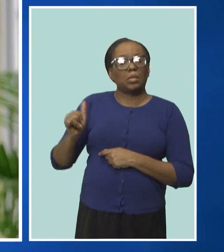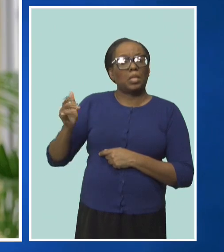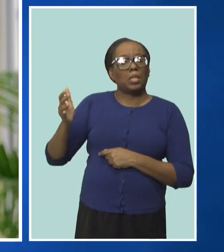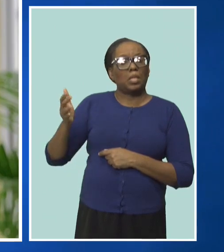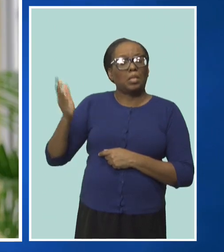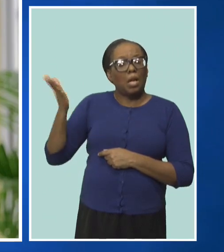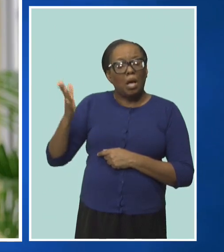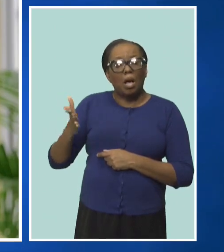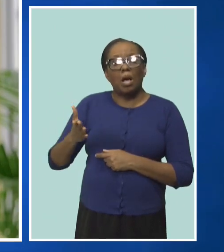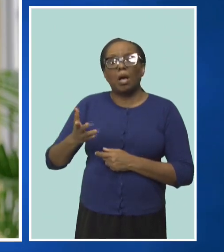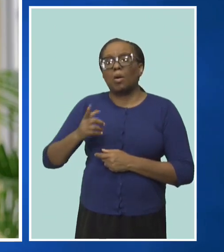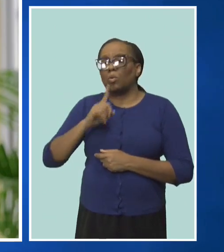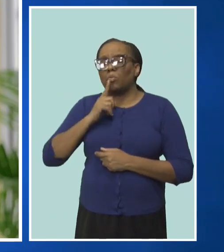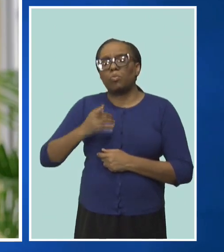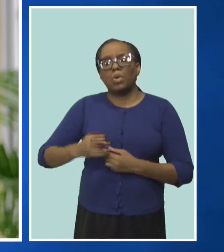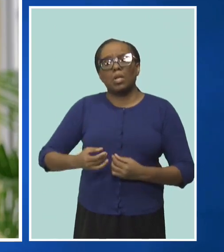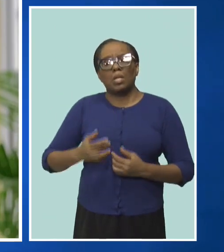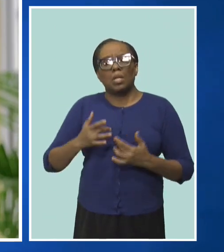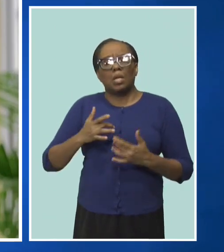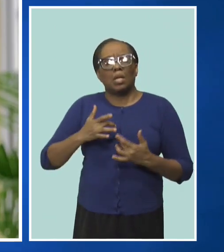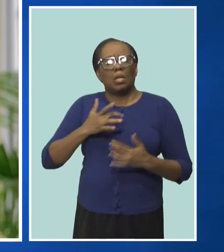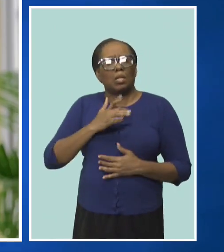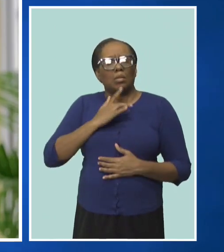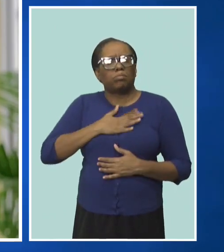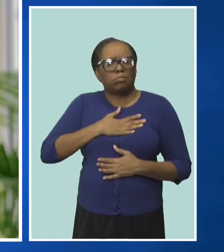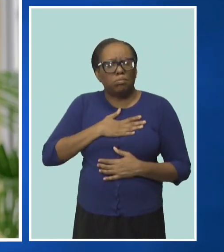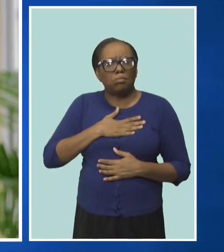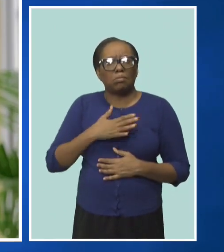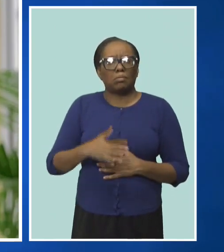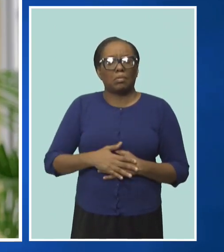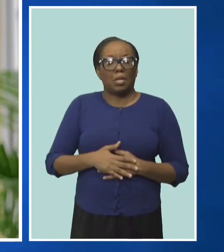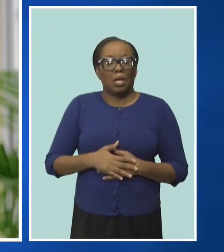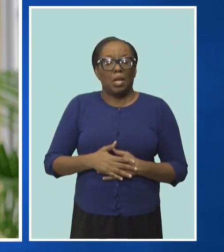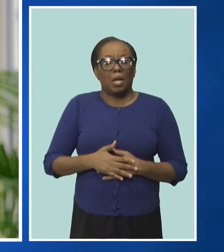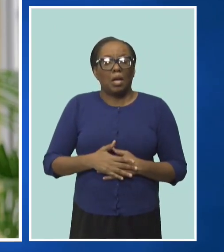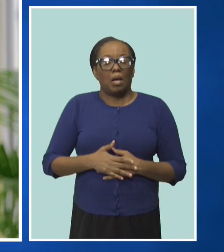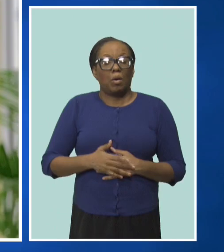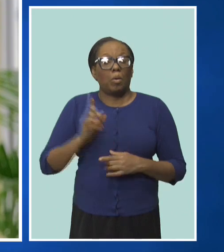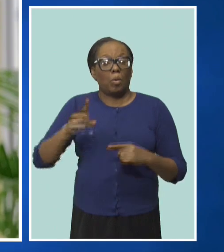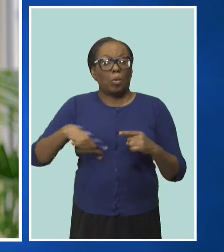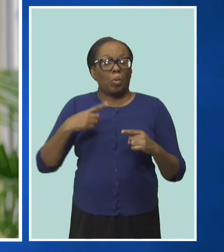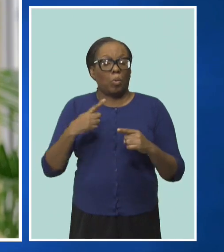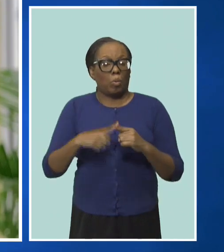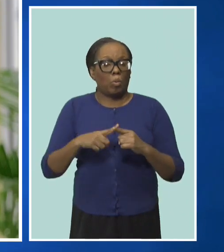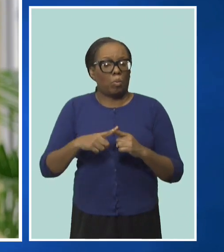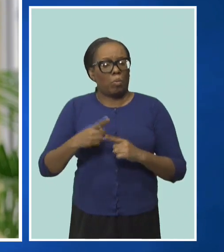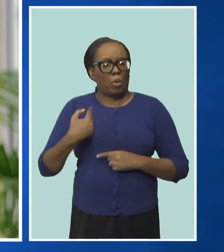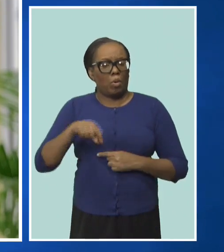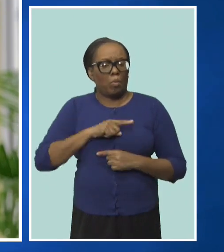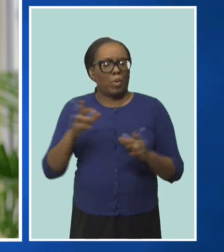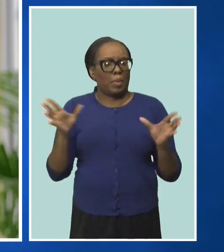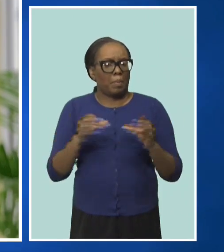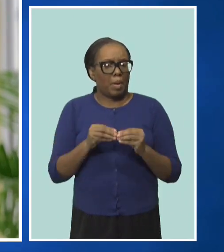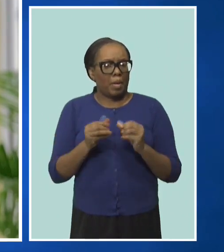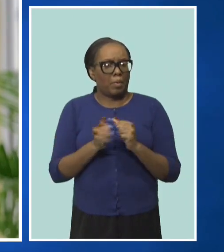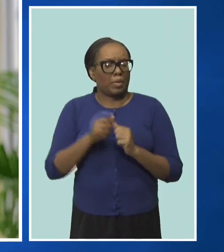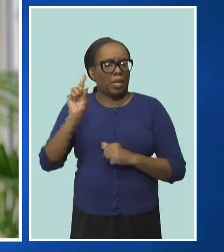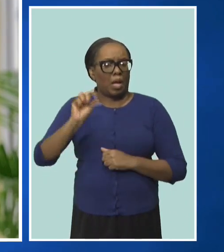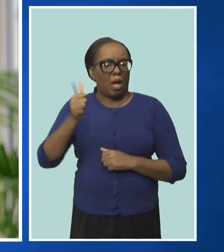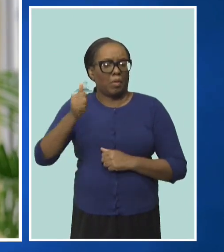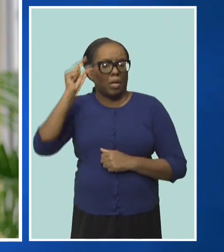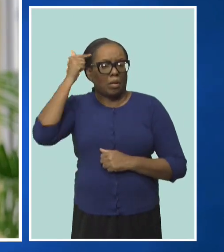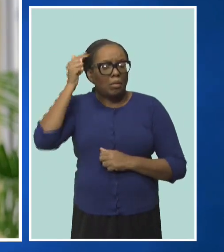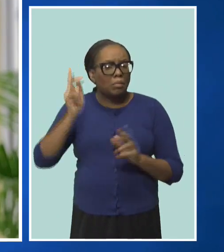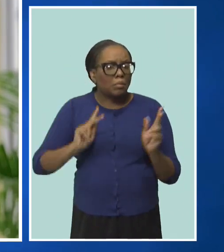of school, but Senior Minister Duguid will confirm, as will other Cabinet colleagues here, that the Prime